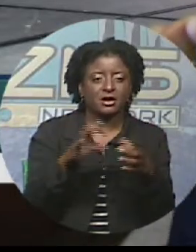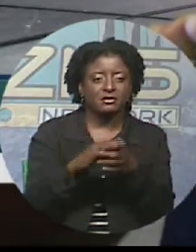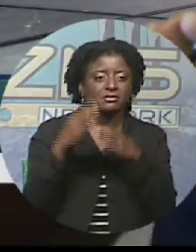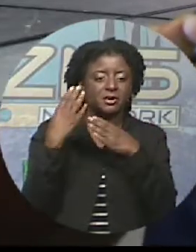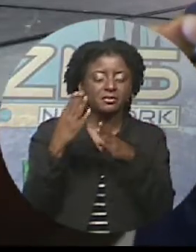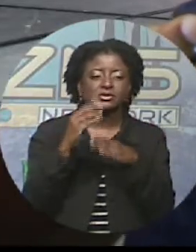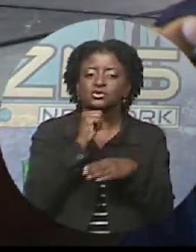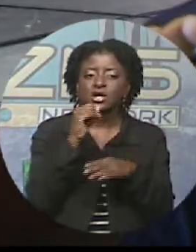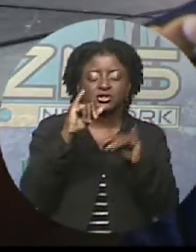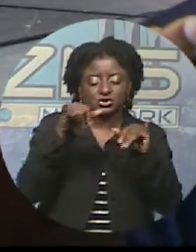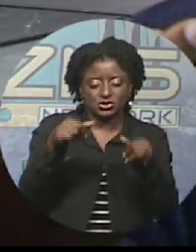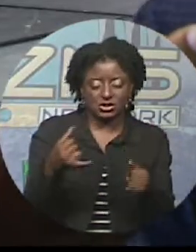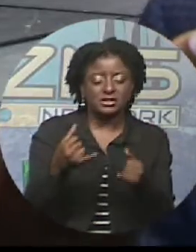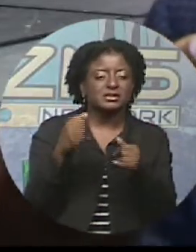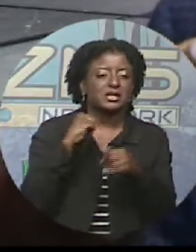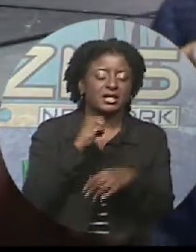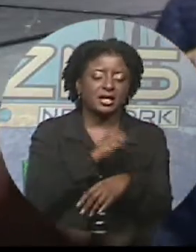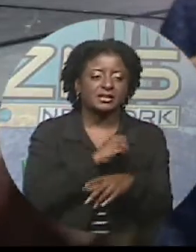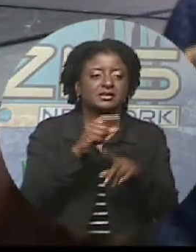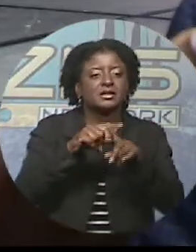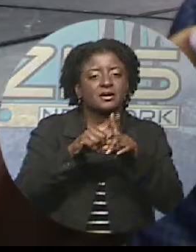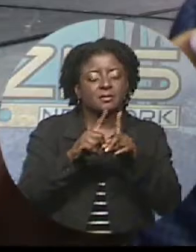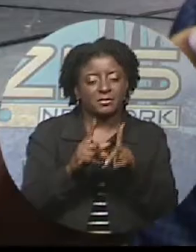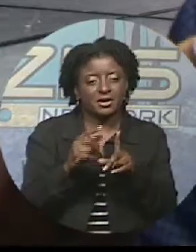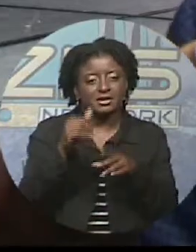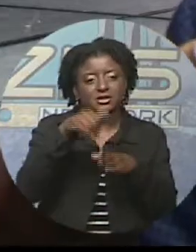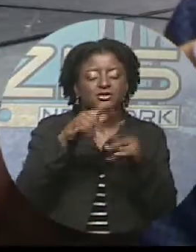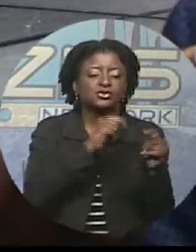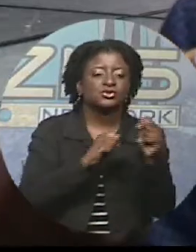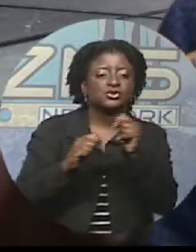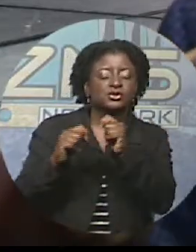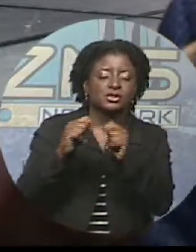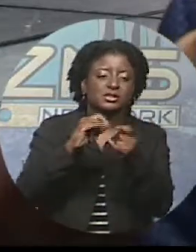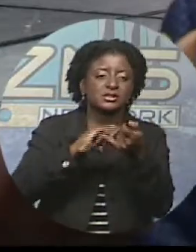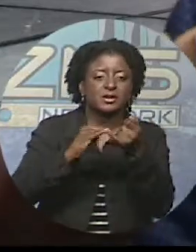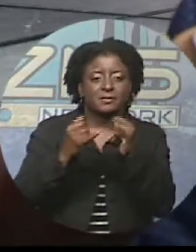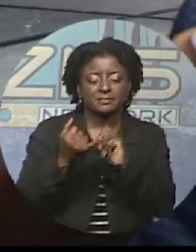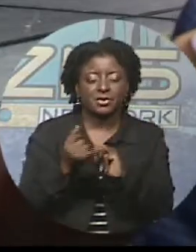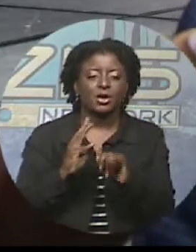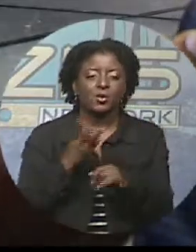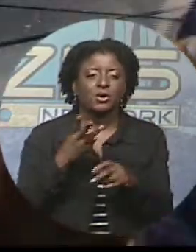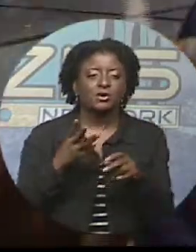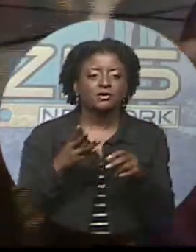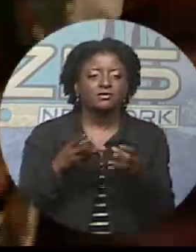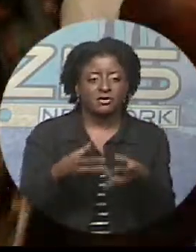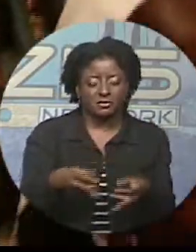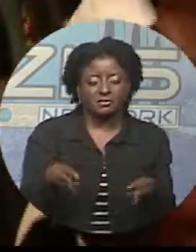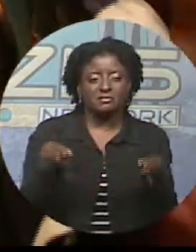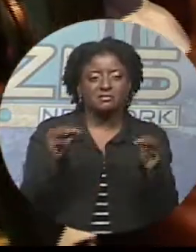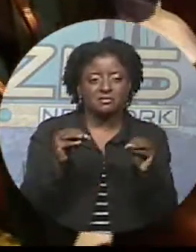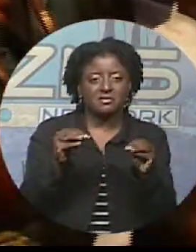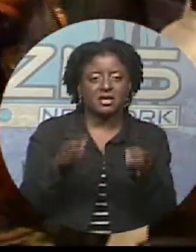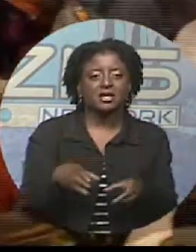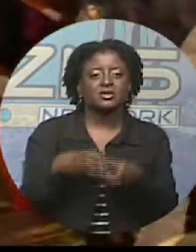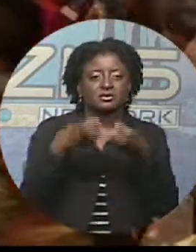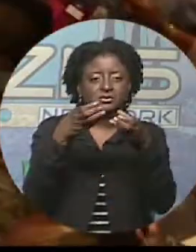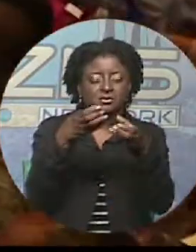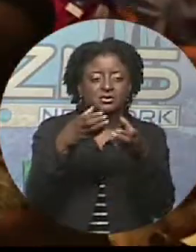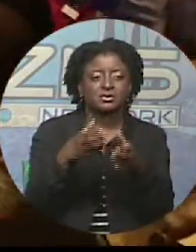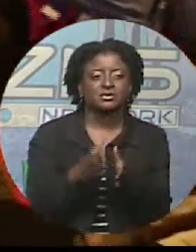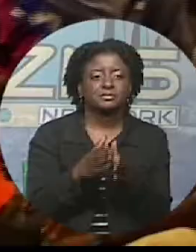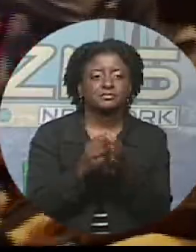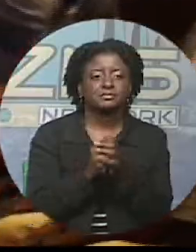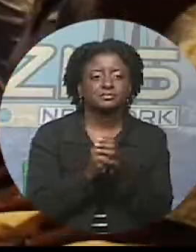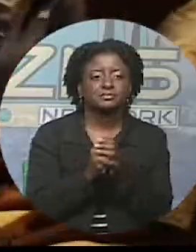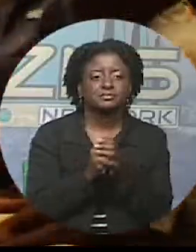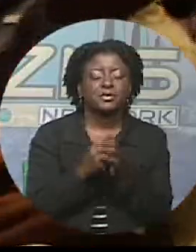Atlantis, obviously, but certainly as far as the tourism product is concerned, we have been the mainstay for the last 20 years. Marcantonis says the